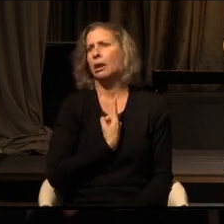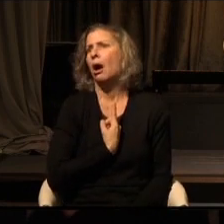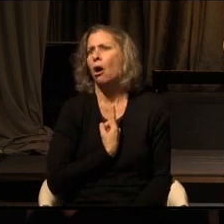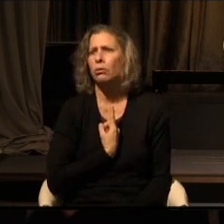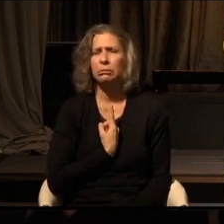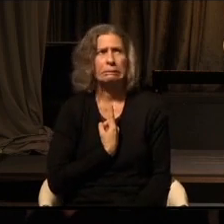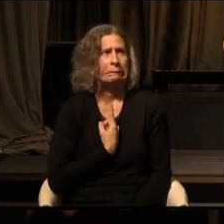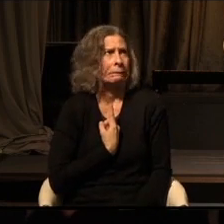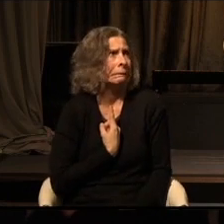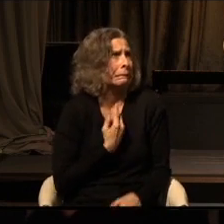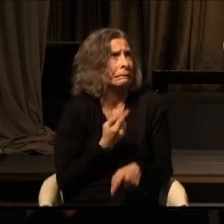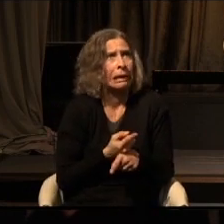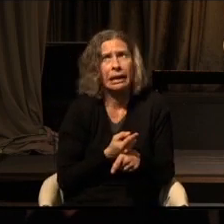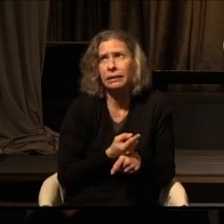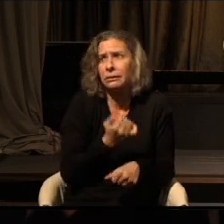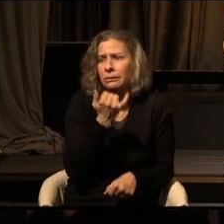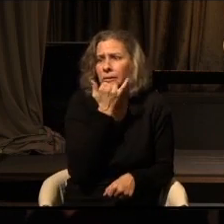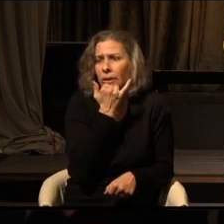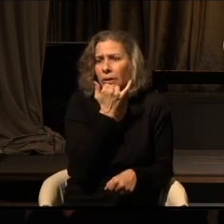I belong?